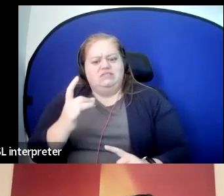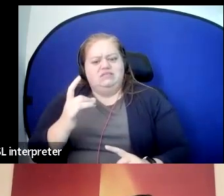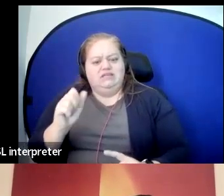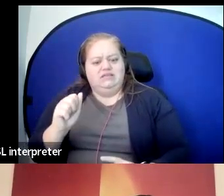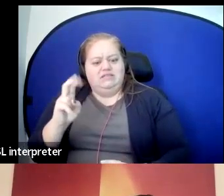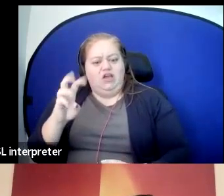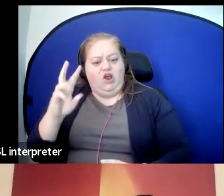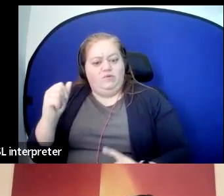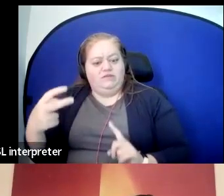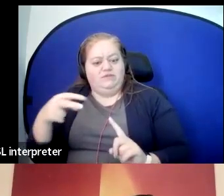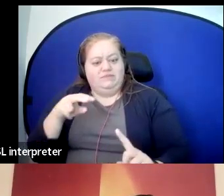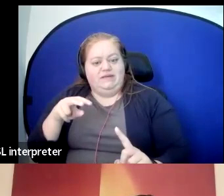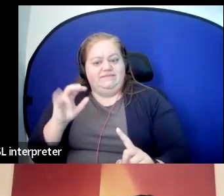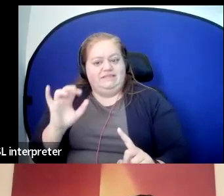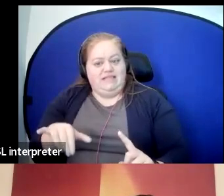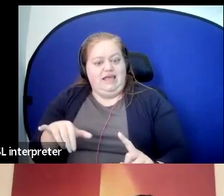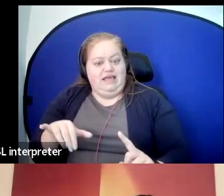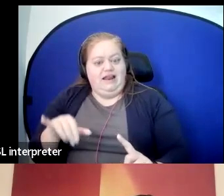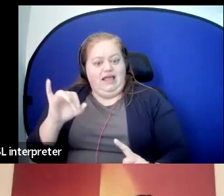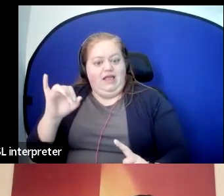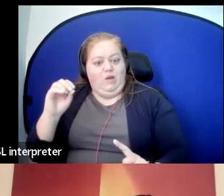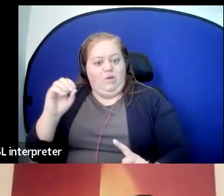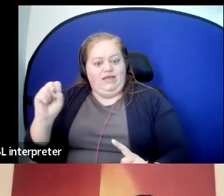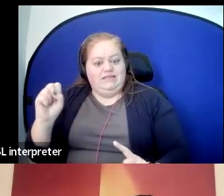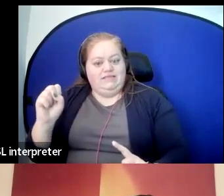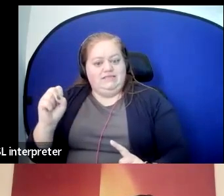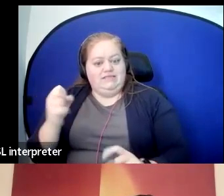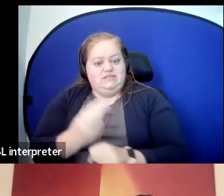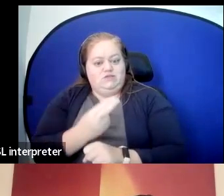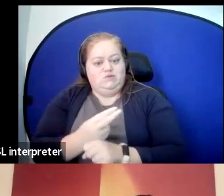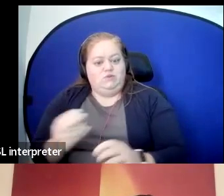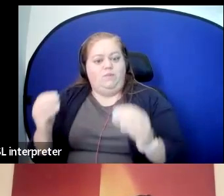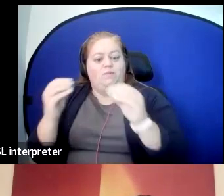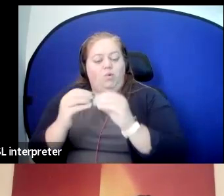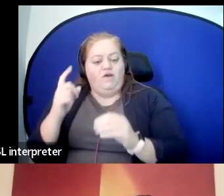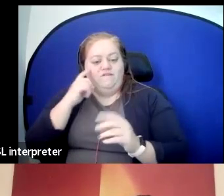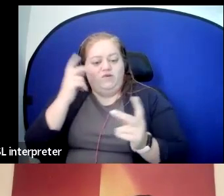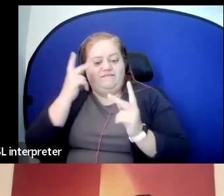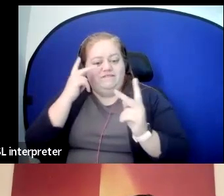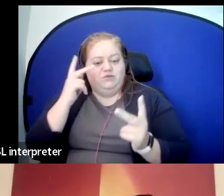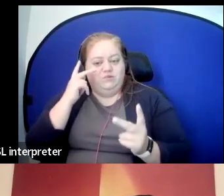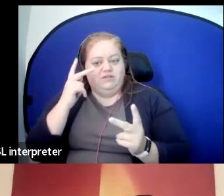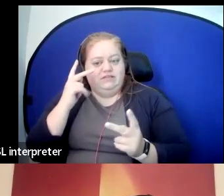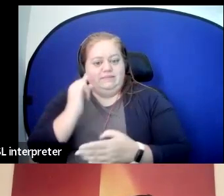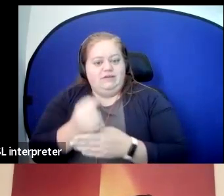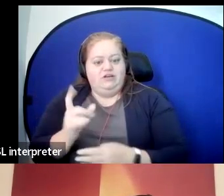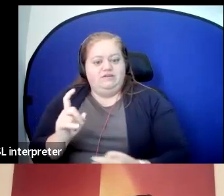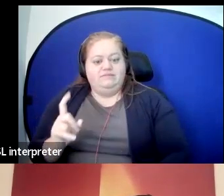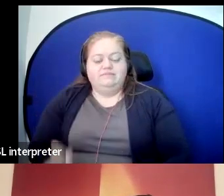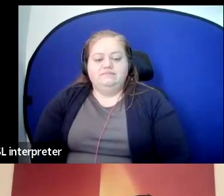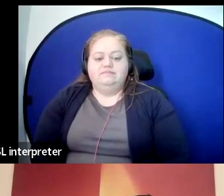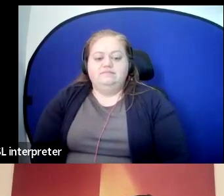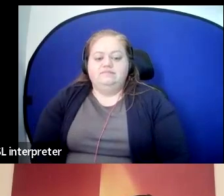Arwa's perspective, is this the iOS is use is more for the visually impaired?